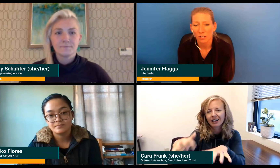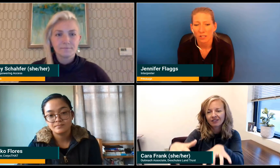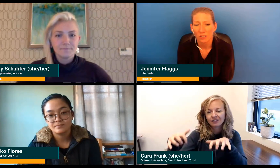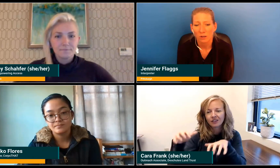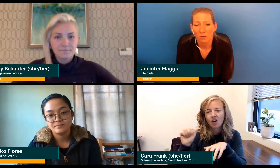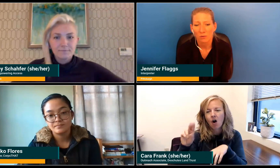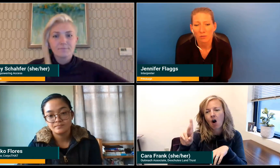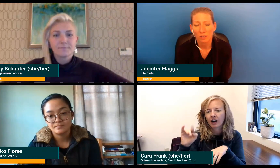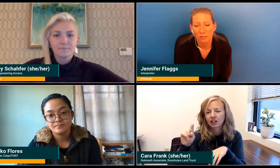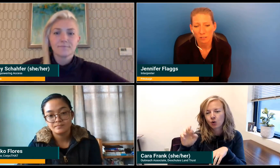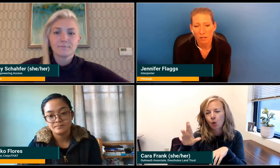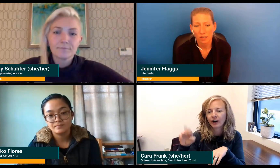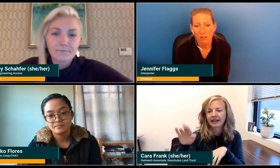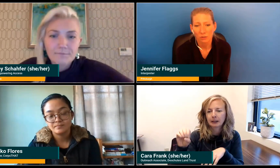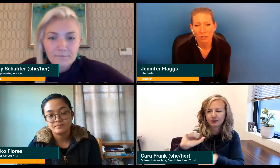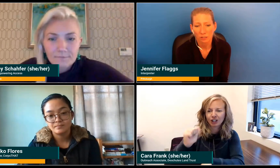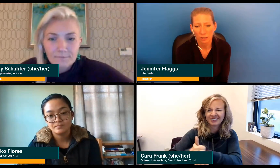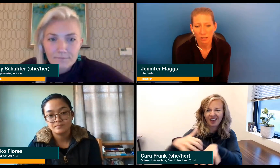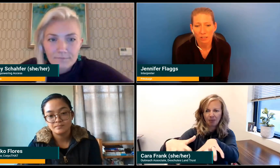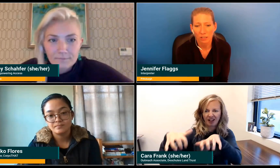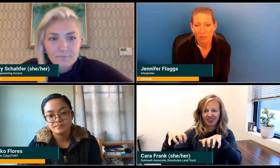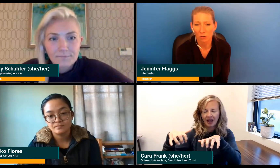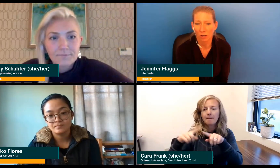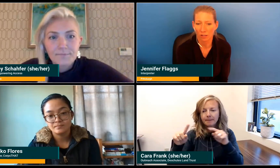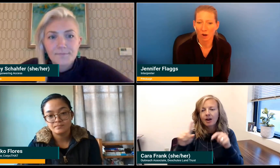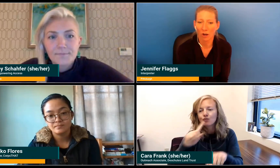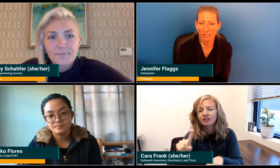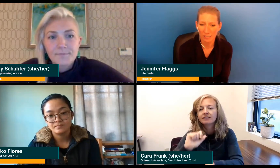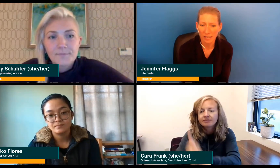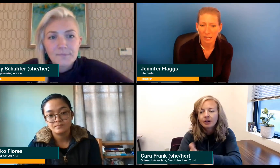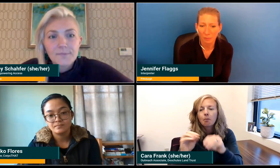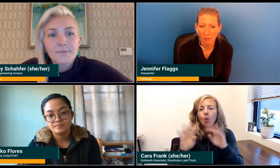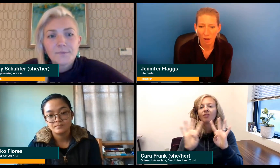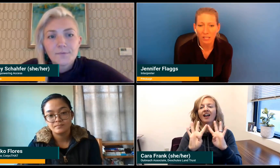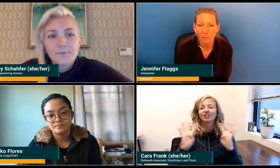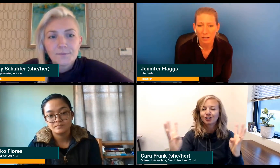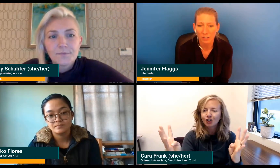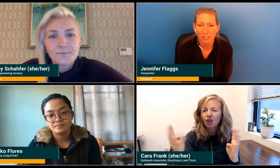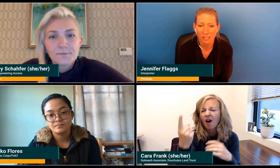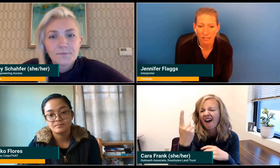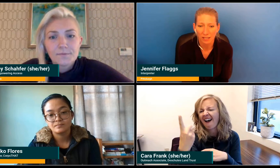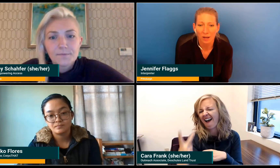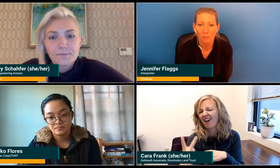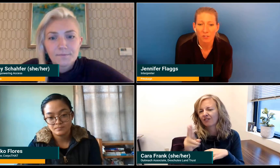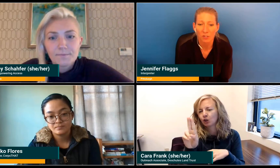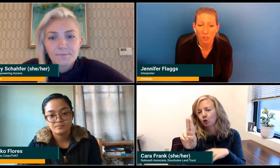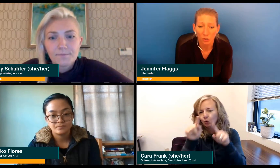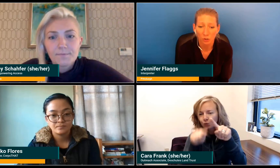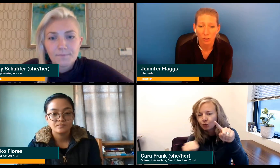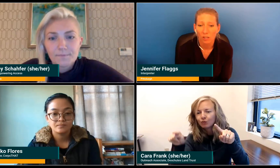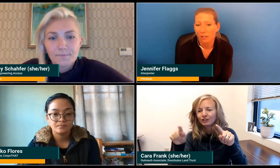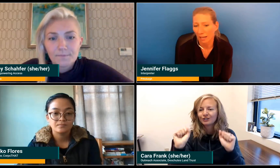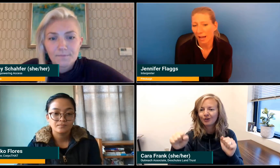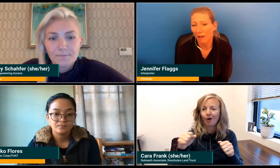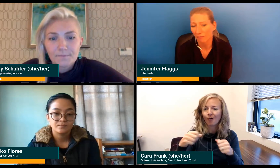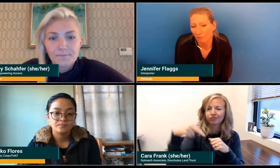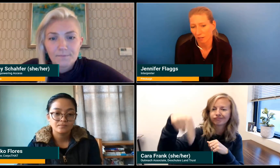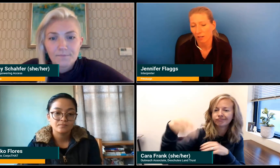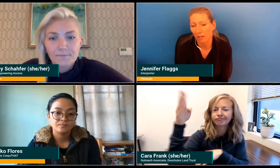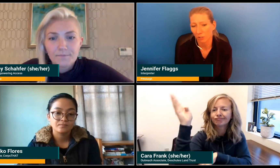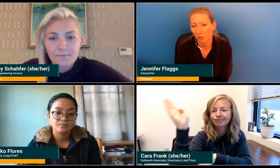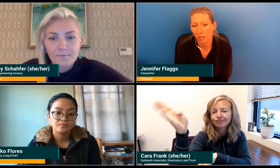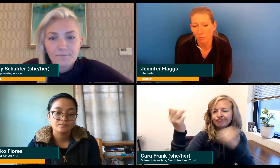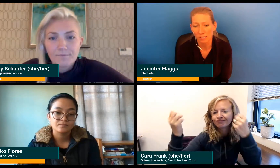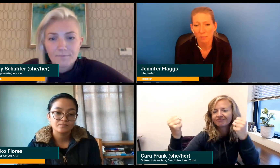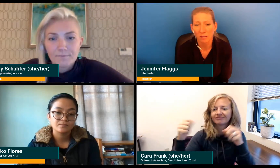barriers. So not and including like the audience and setting up the audience, but actually setting up a circle, like